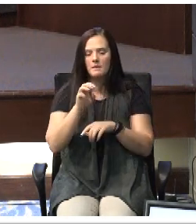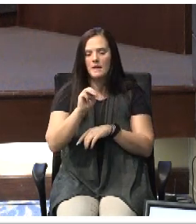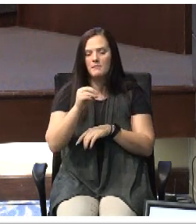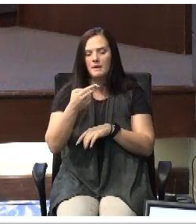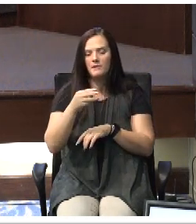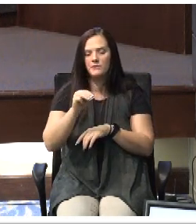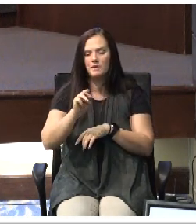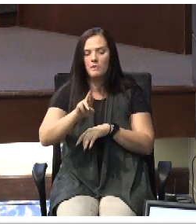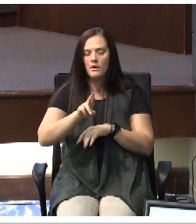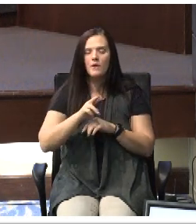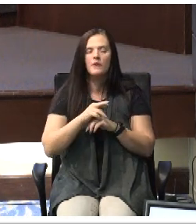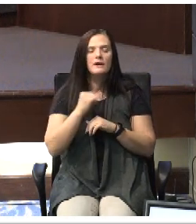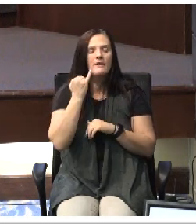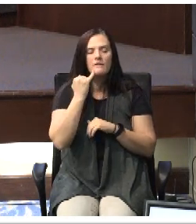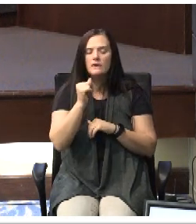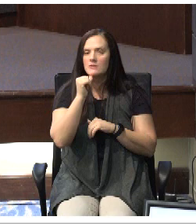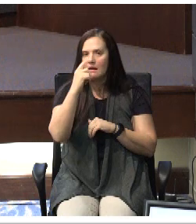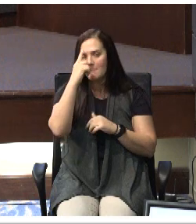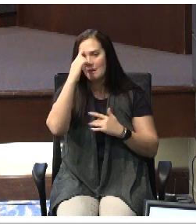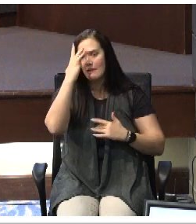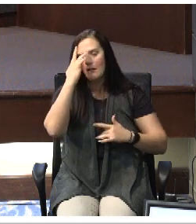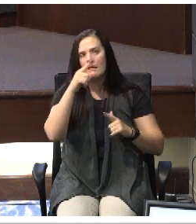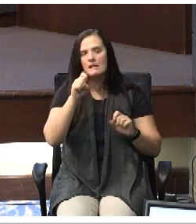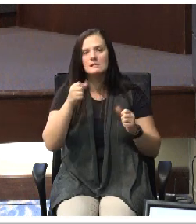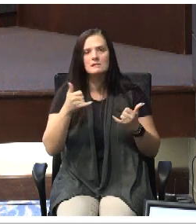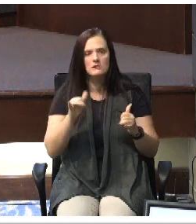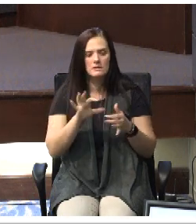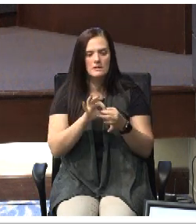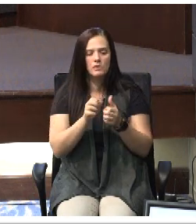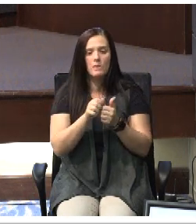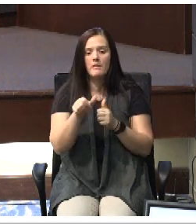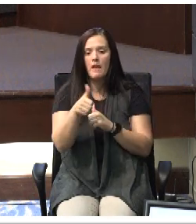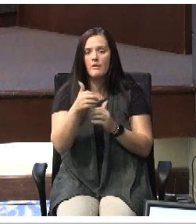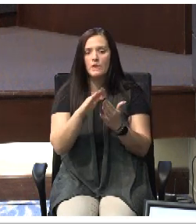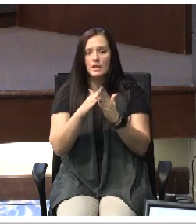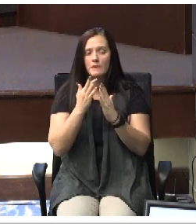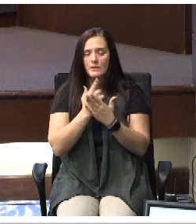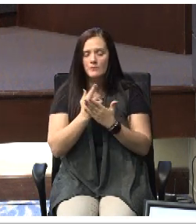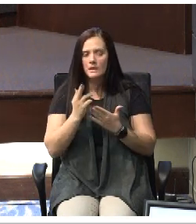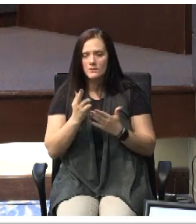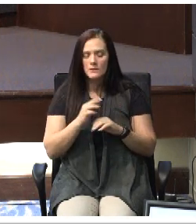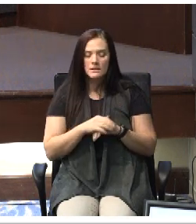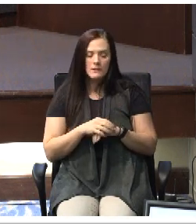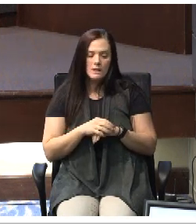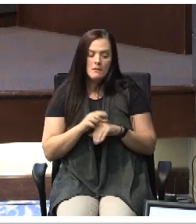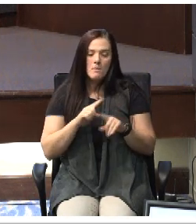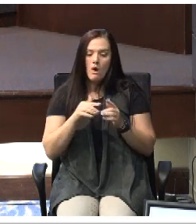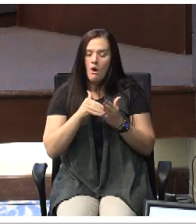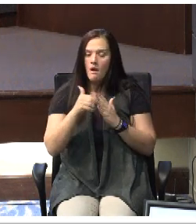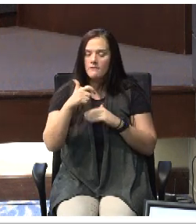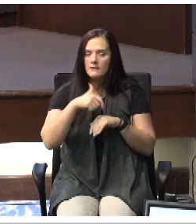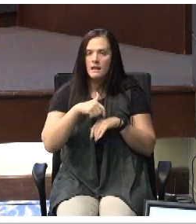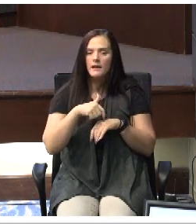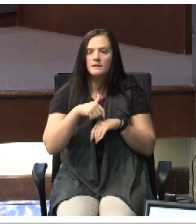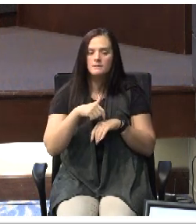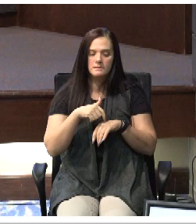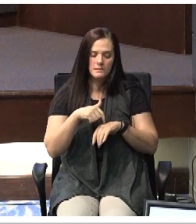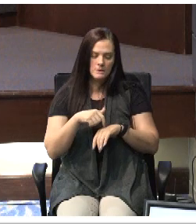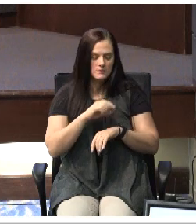MHMR. If they're not mentally ill, they can still get them connected to other community resources, but oftentimes